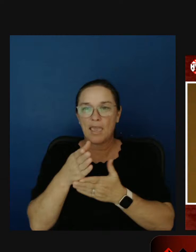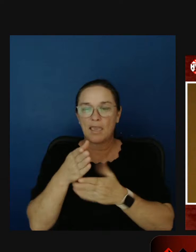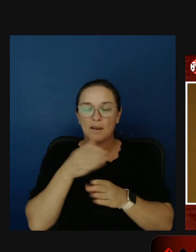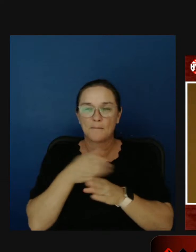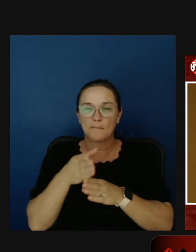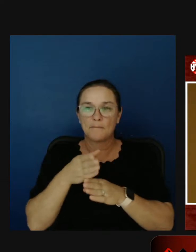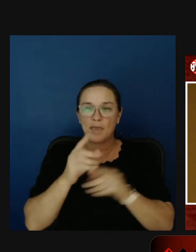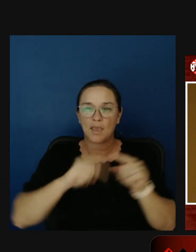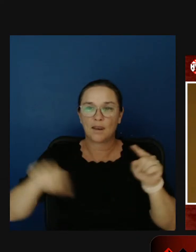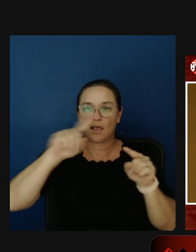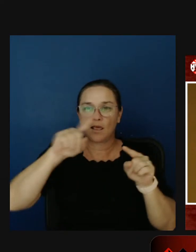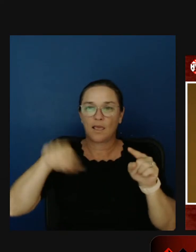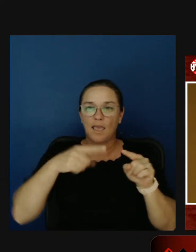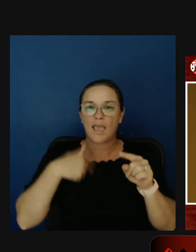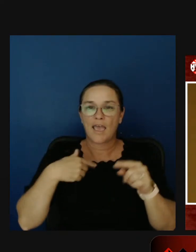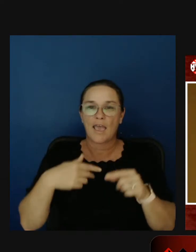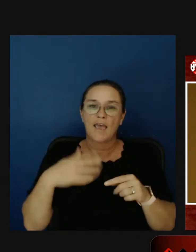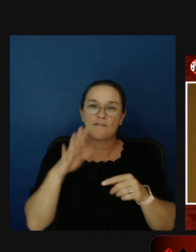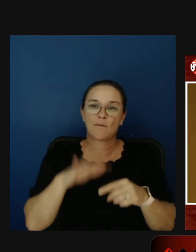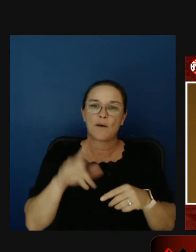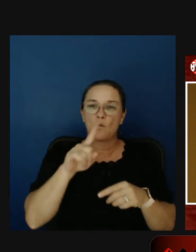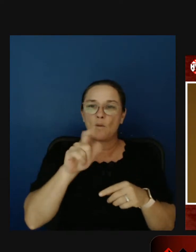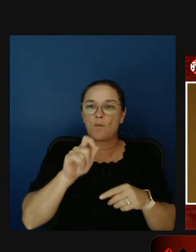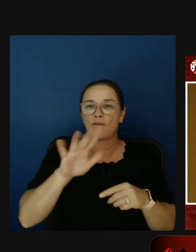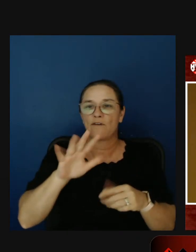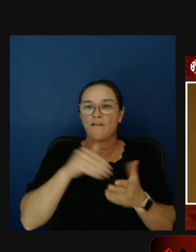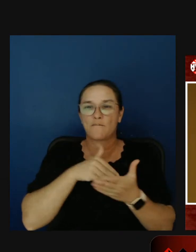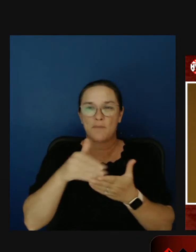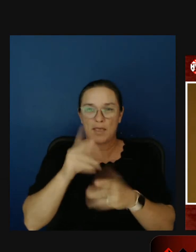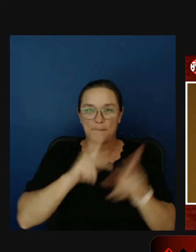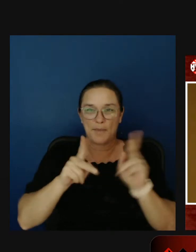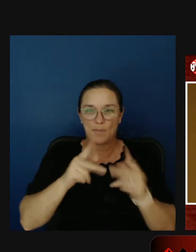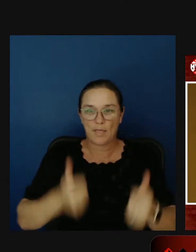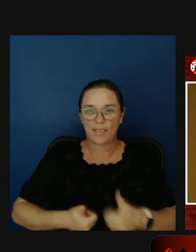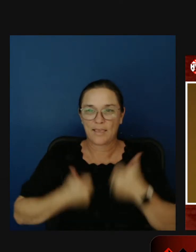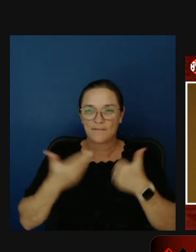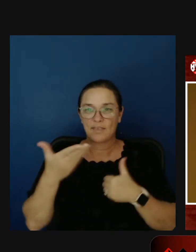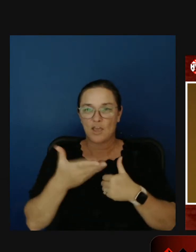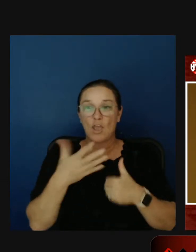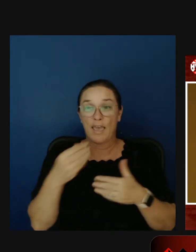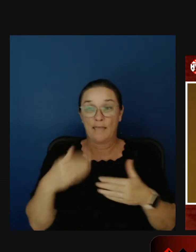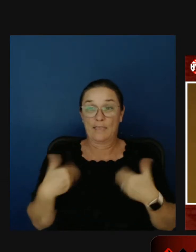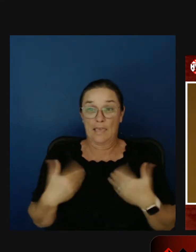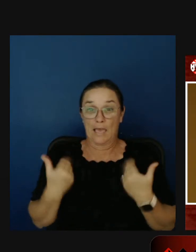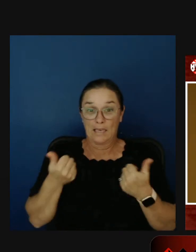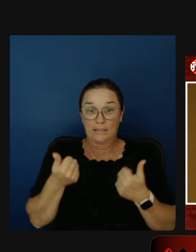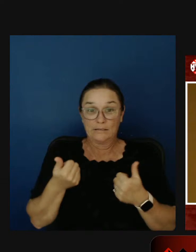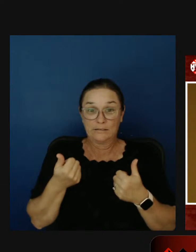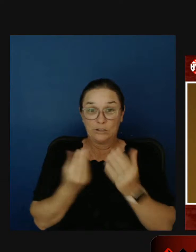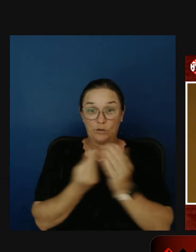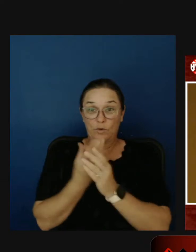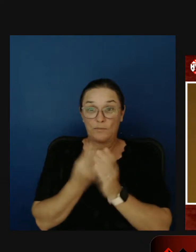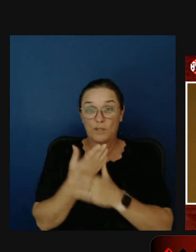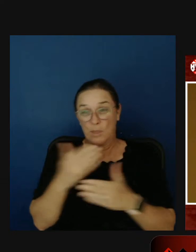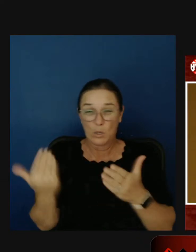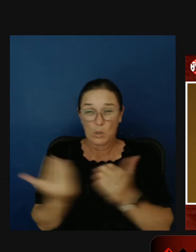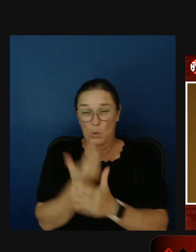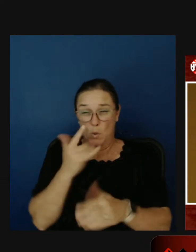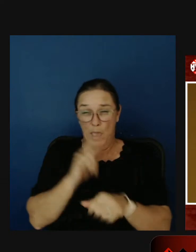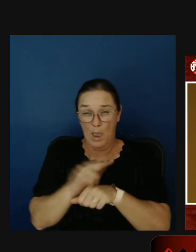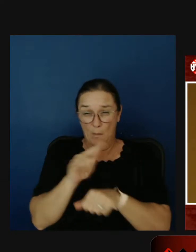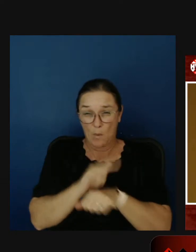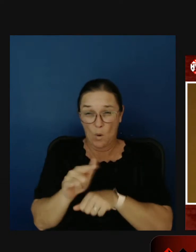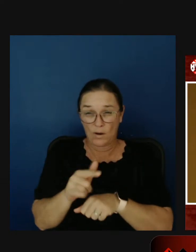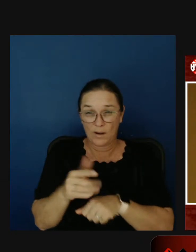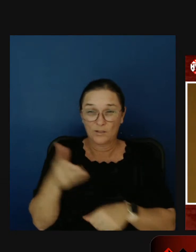million people live within it. And the youngest eruption sits right here. In fact, Their brand new airport that they just built sits